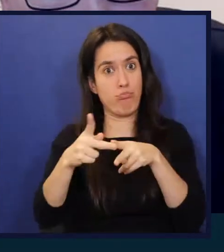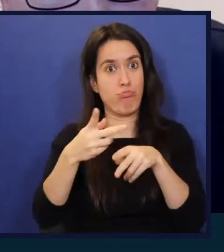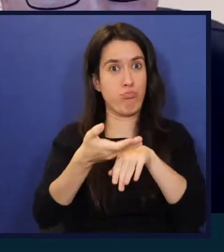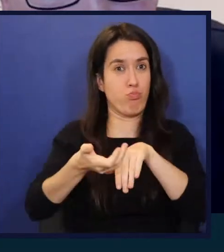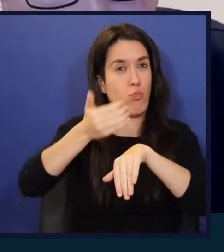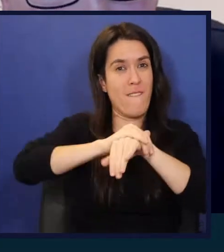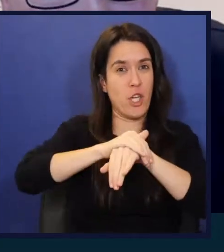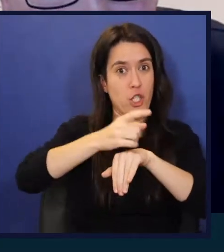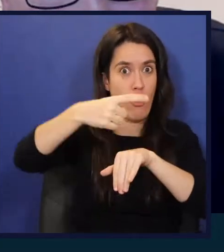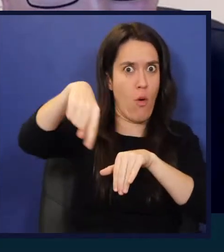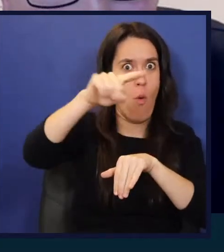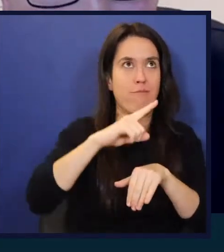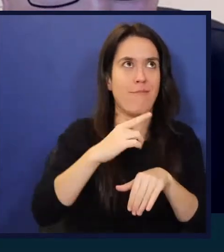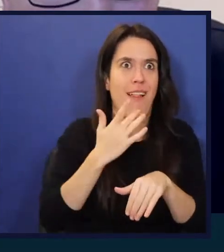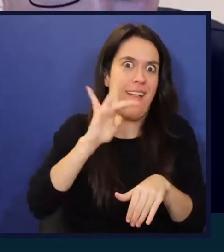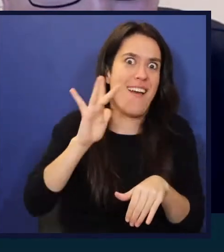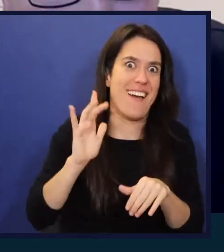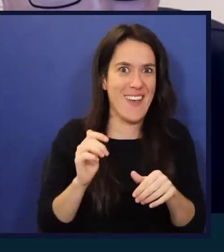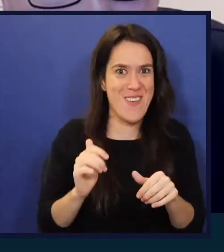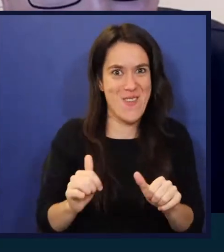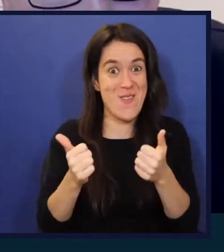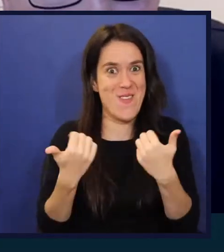fairly fortunate, I must say, to be,